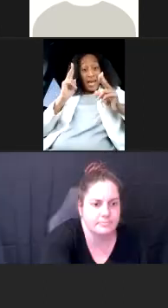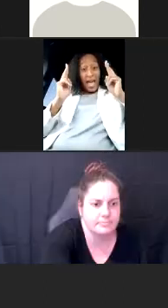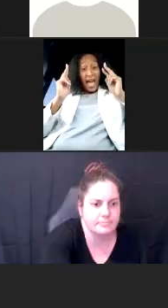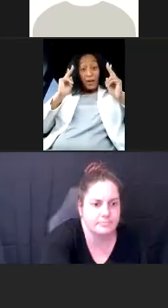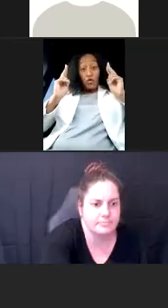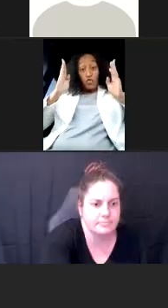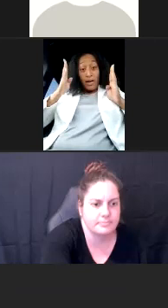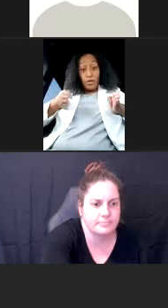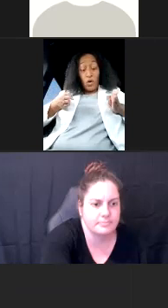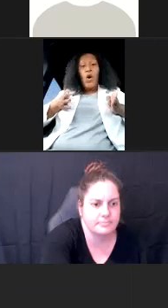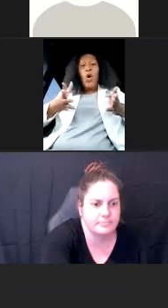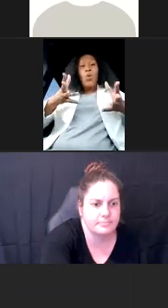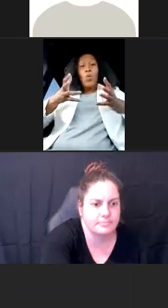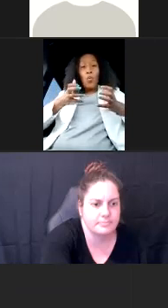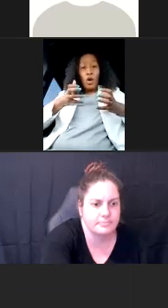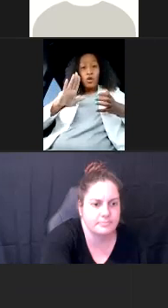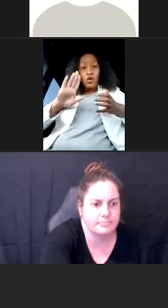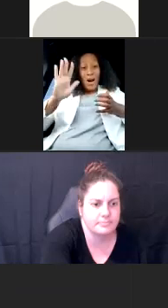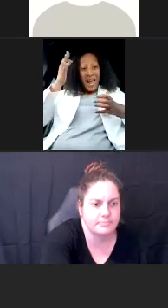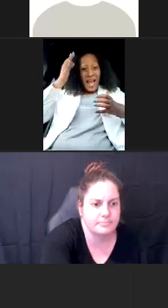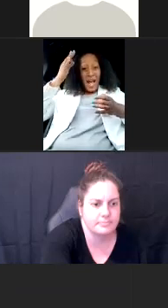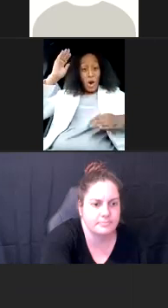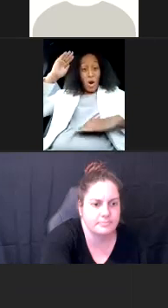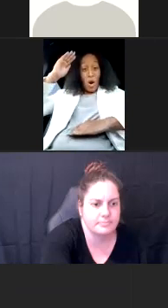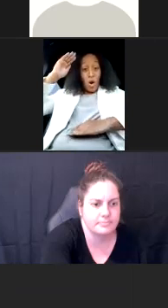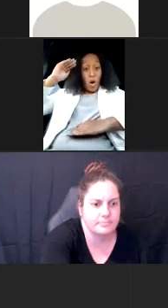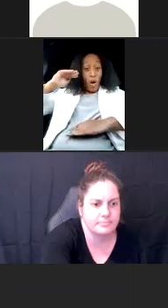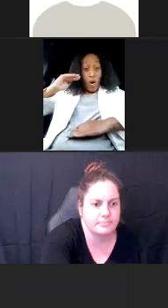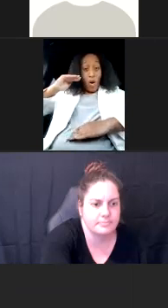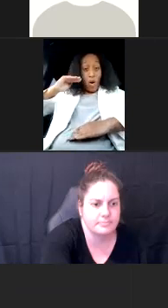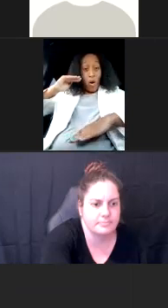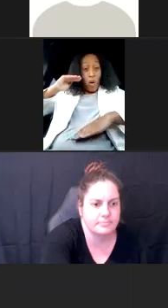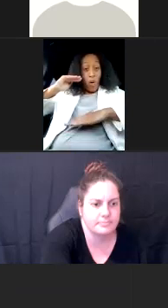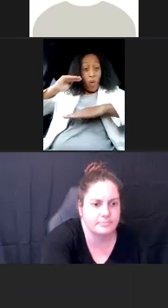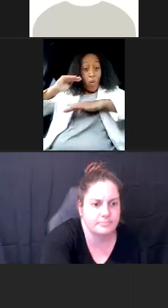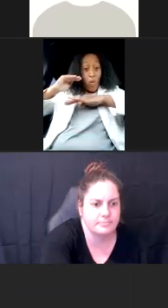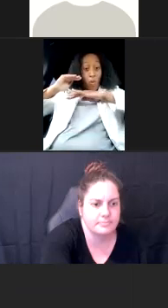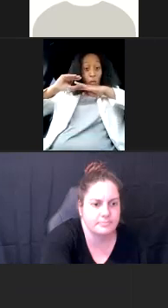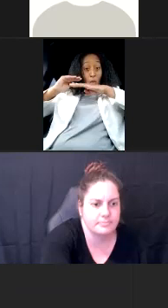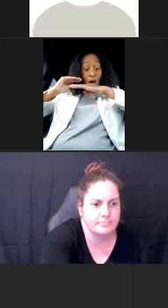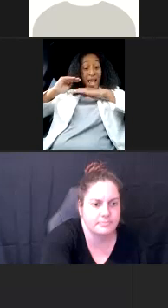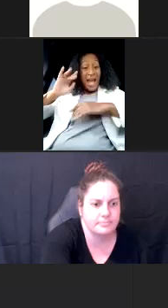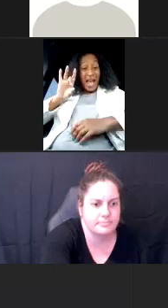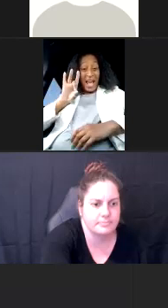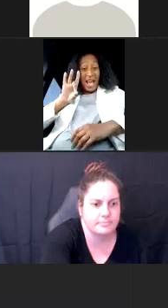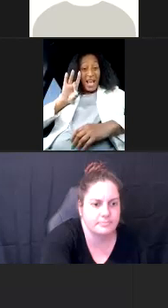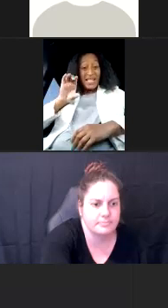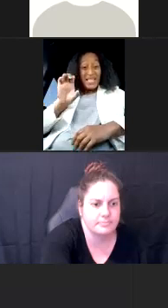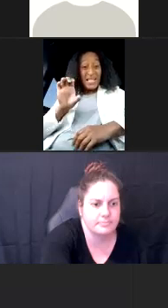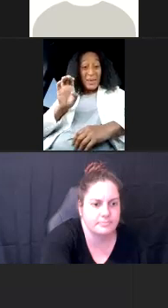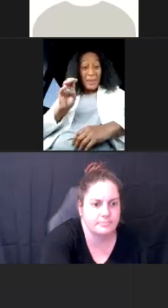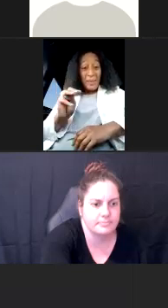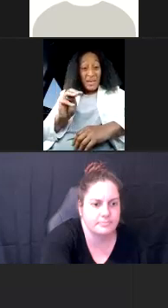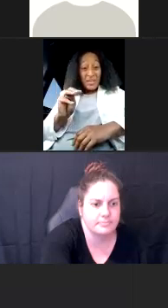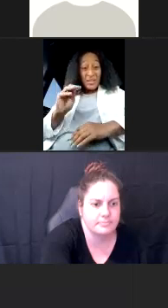8 centimeters shorter. Now, I don't know about you, but I don't have a European hairdresser, and I don't